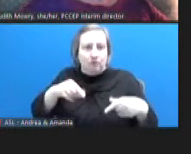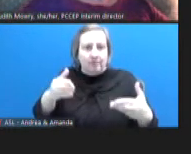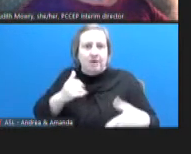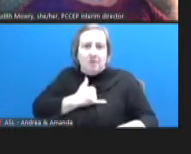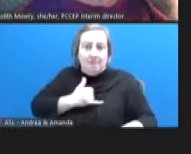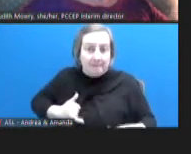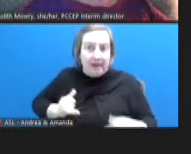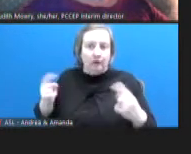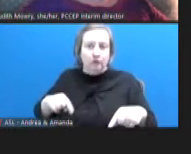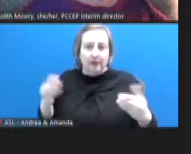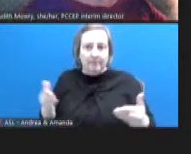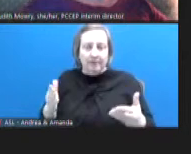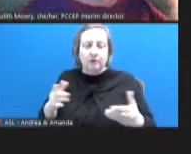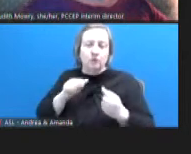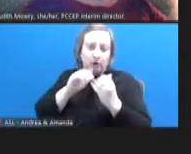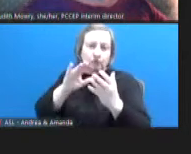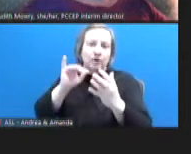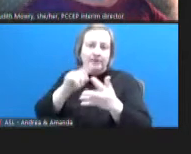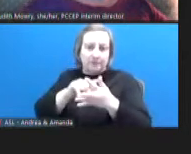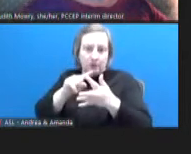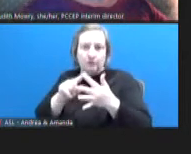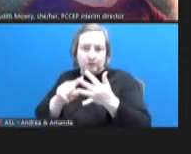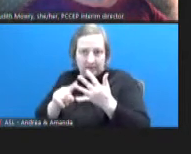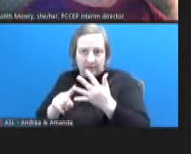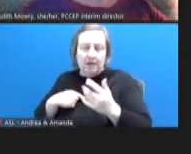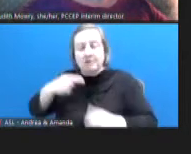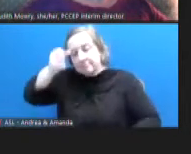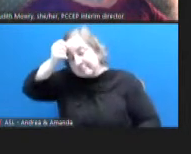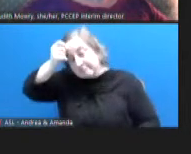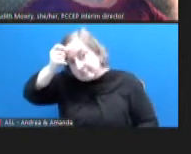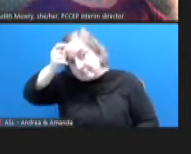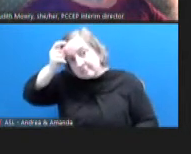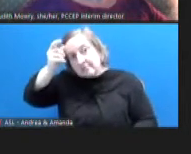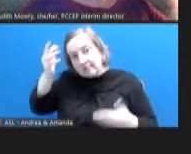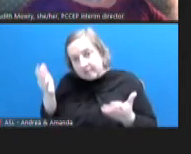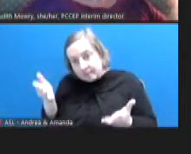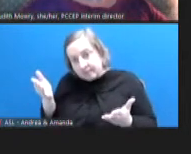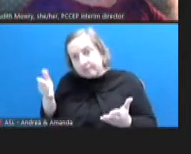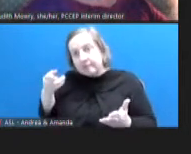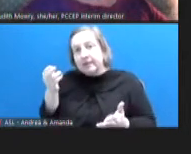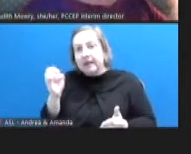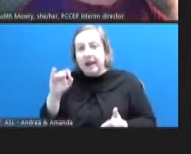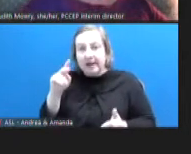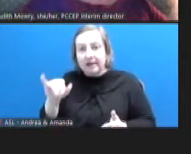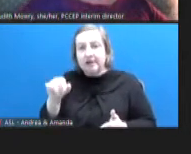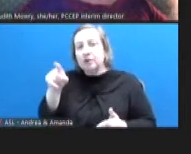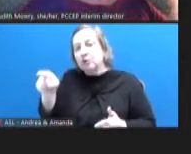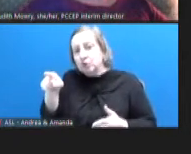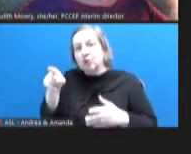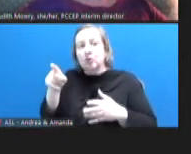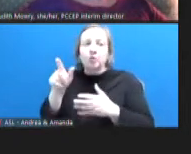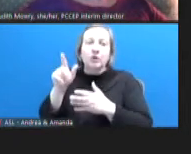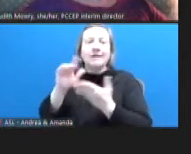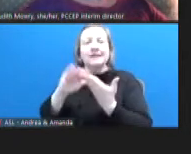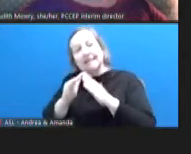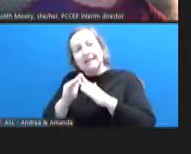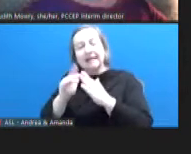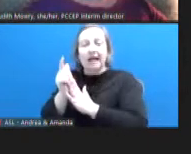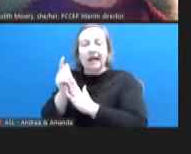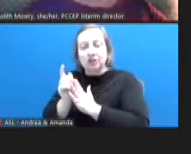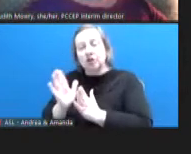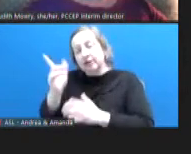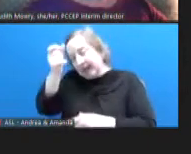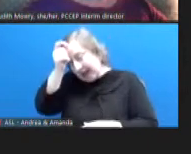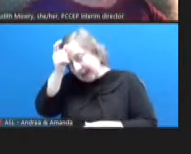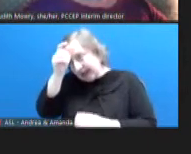here to address these things. And so I understand that, Heidi, you are the city attorney. I get